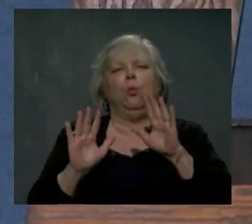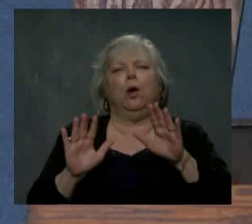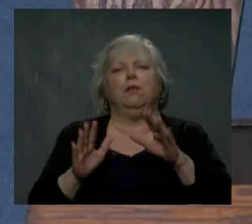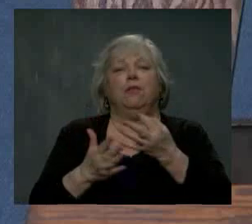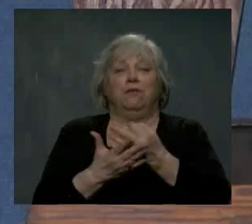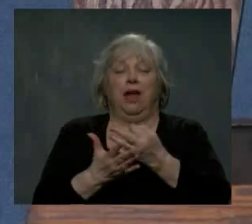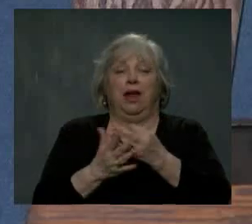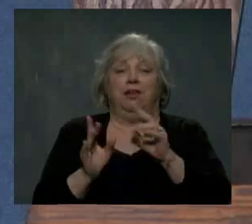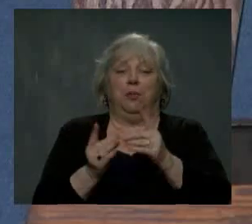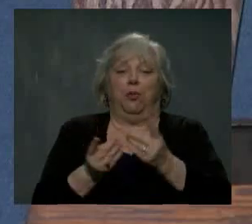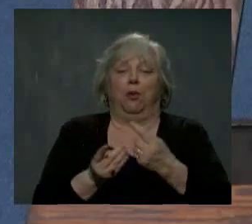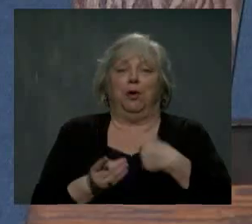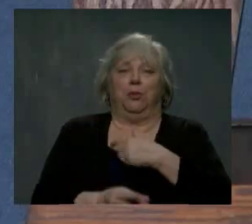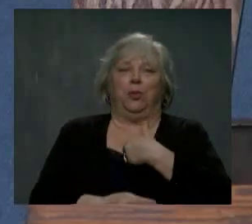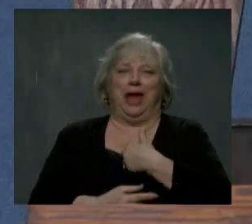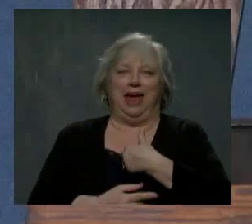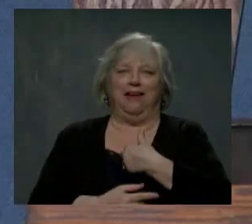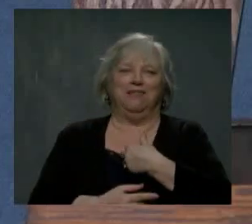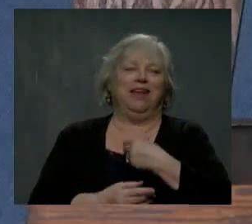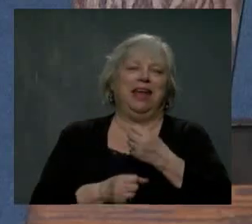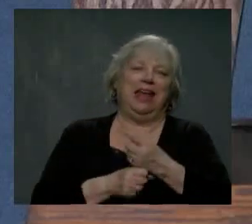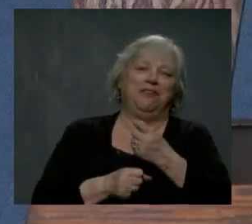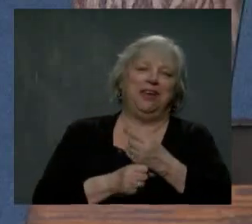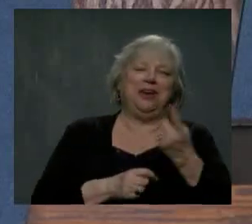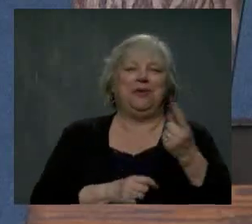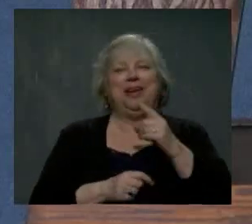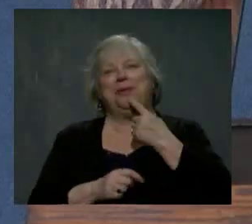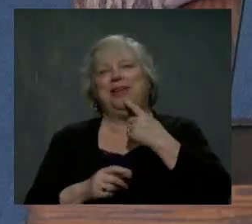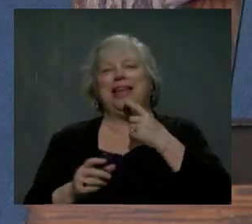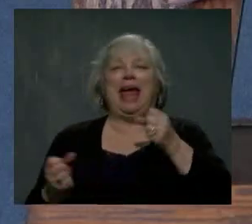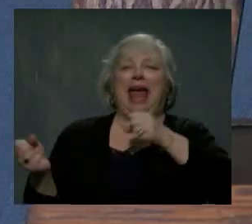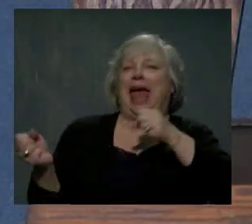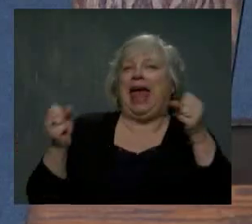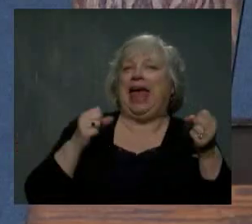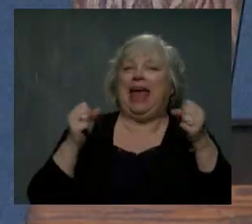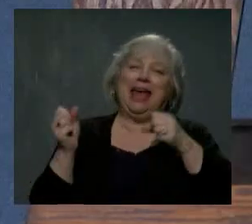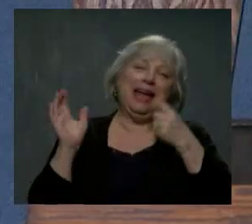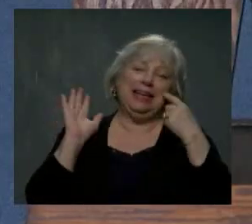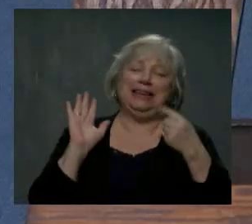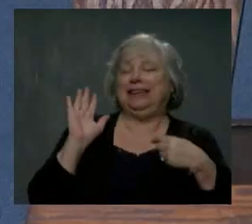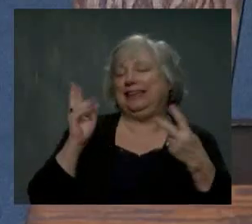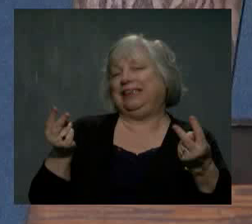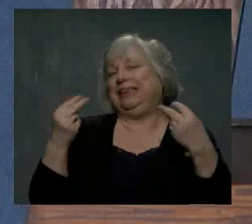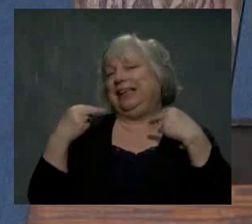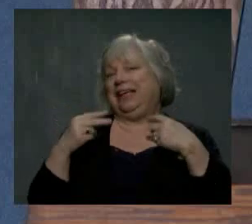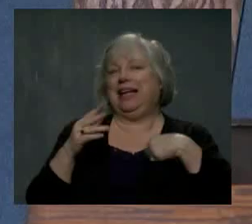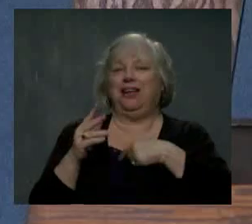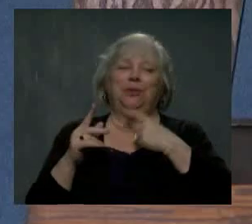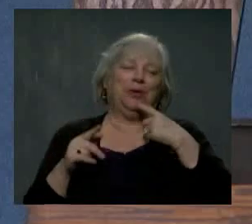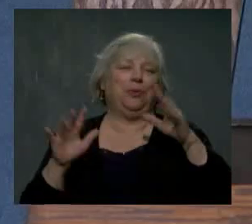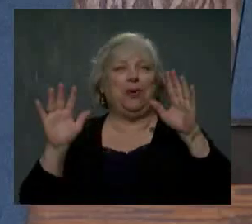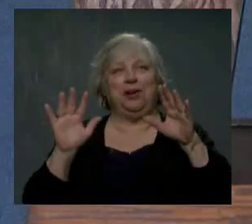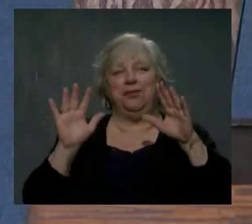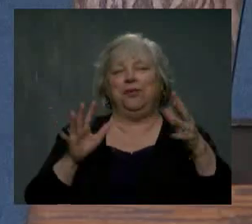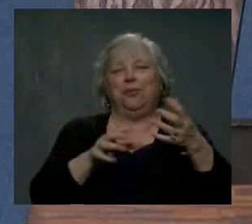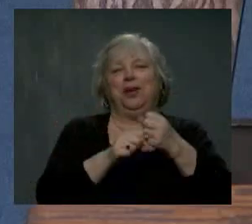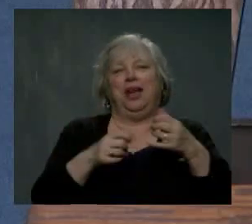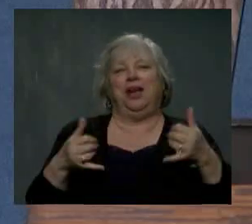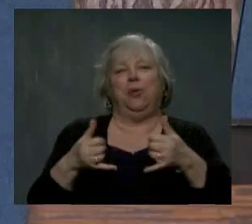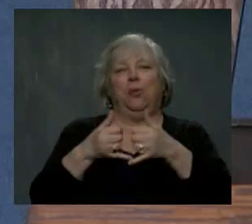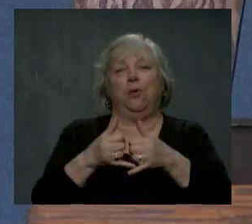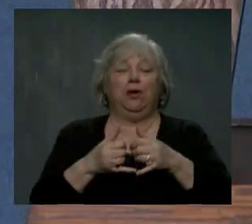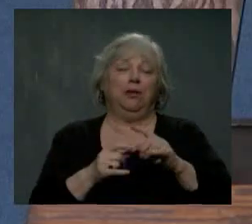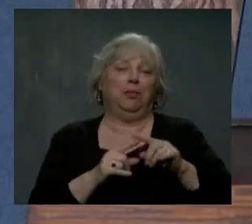have. And we get to come every year and we get to tell you, hey, look at us, we're wonderful and we're getting these awards. But as